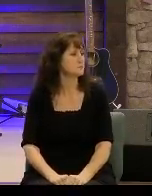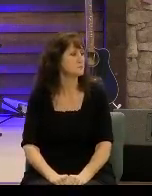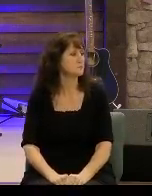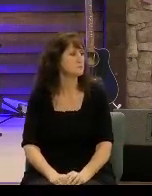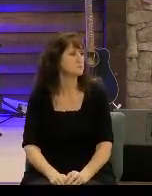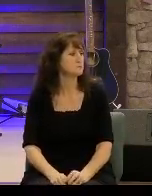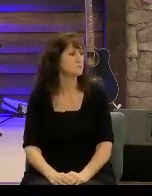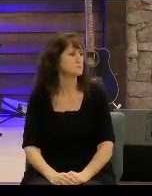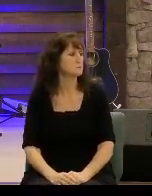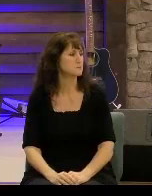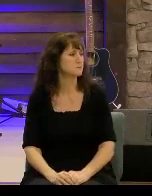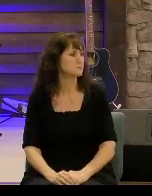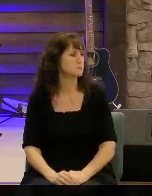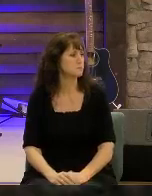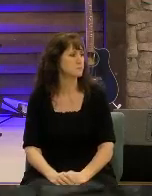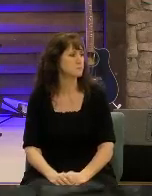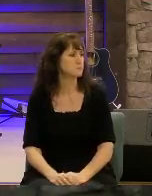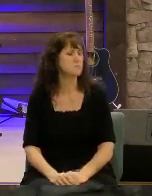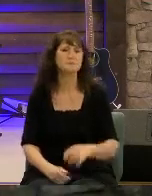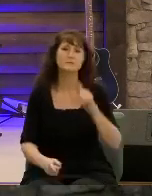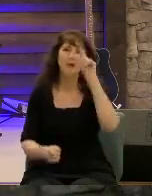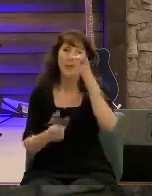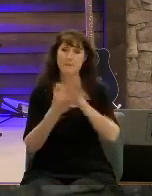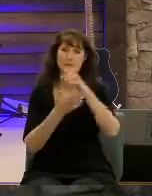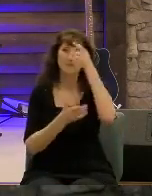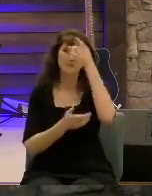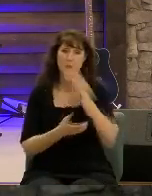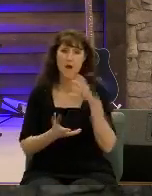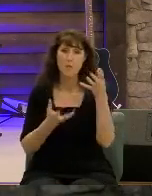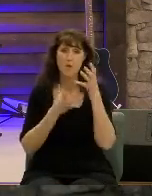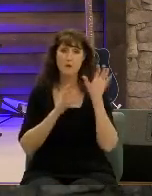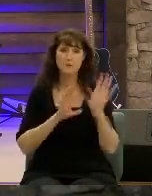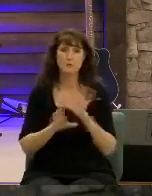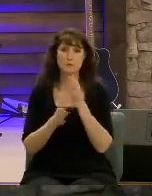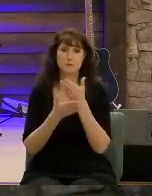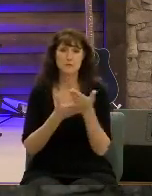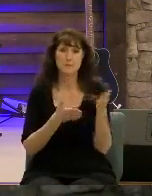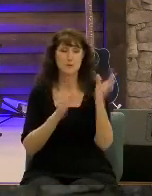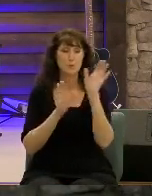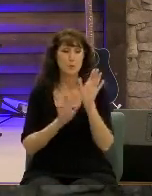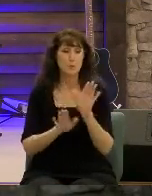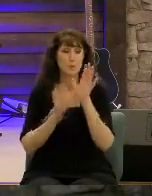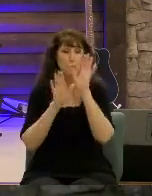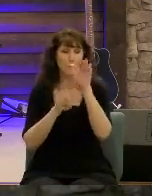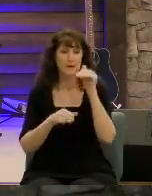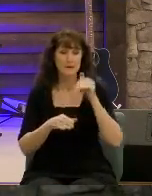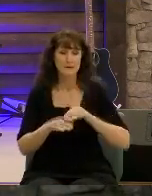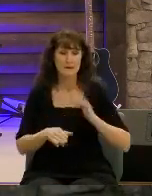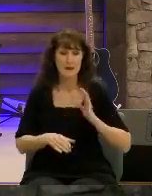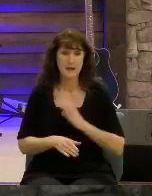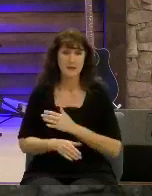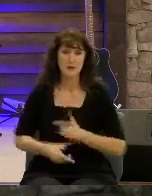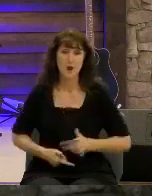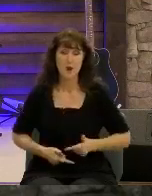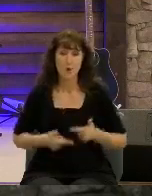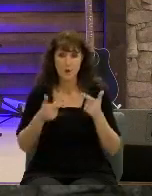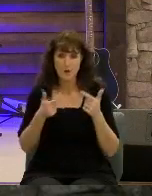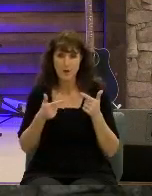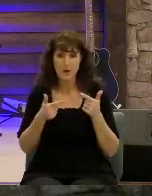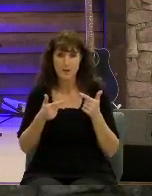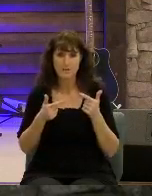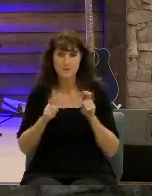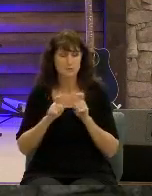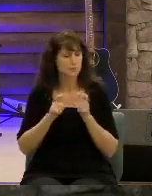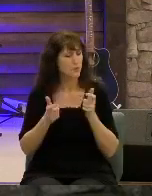Yeah. Thank you, Father. I believe God wants to do something great in our lives this morning. I do. Great things were